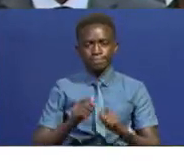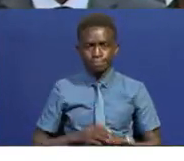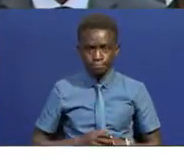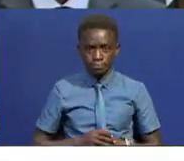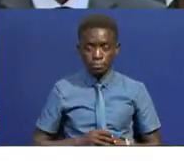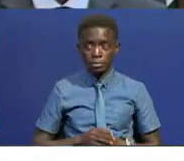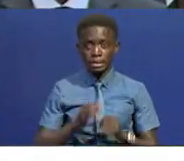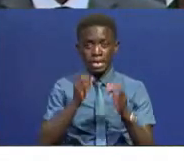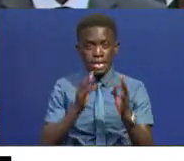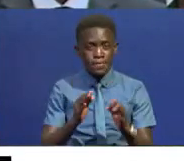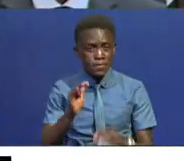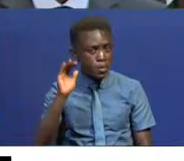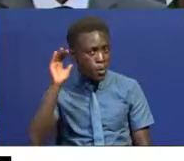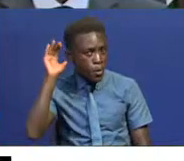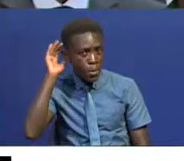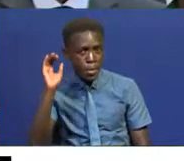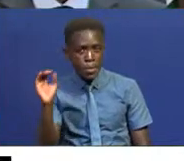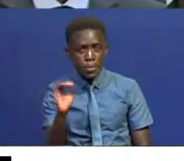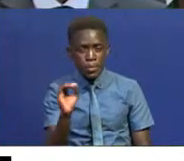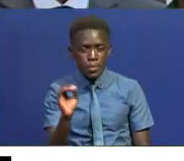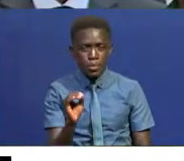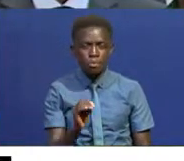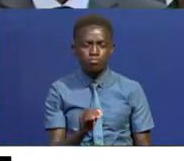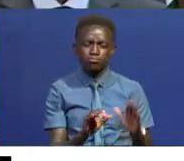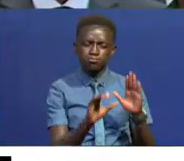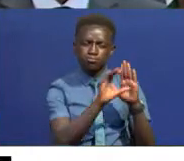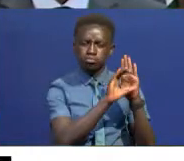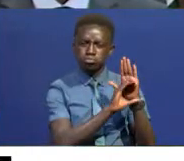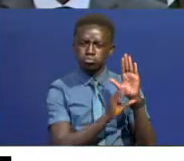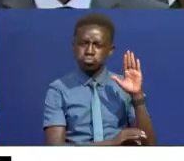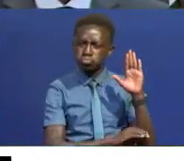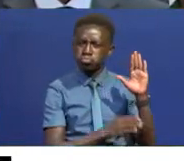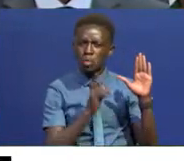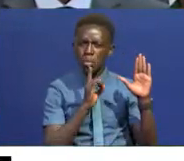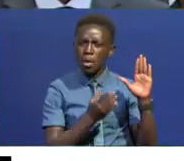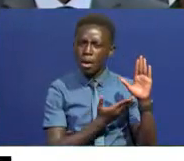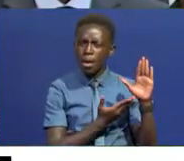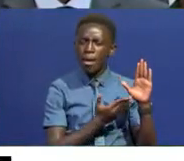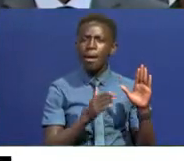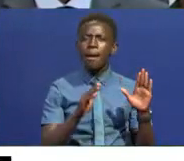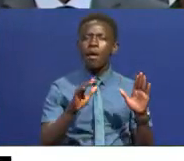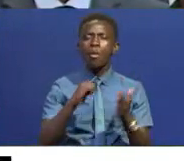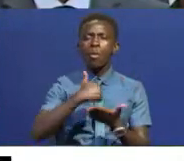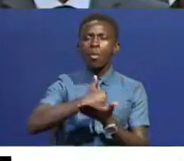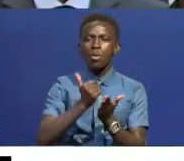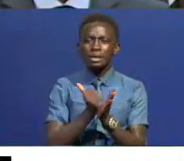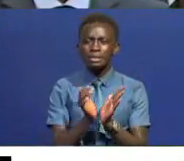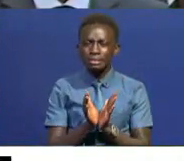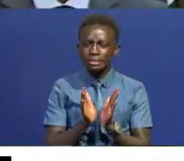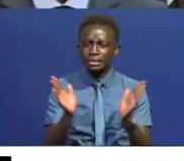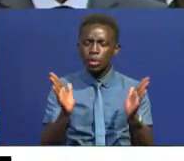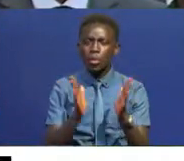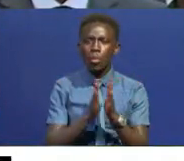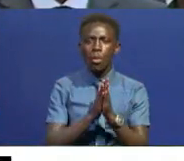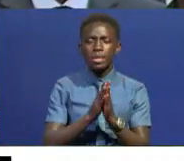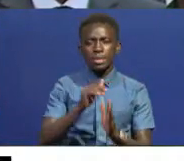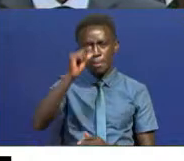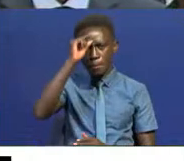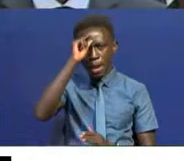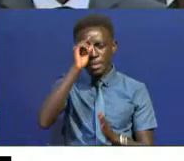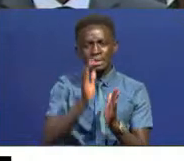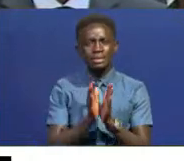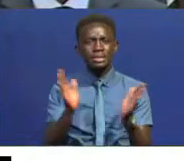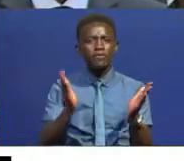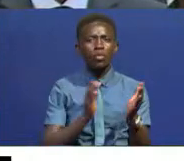with vital constitutional mandates uncovered by the Auditor General and the Public Service Commission in their